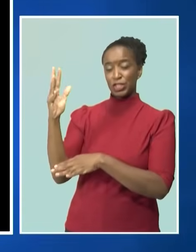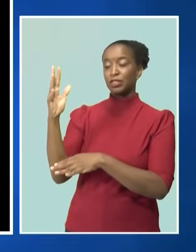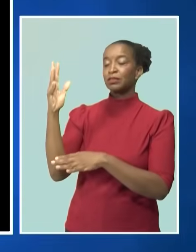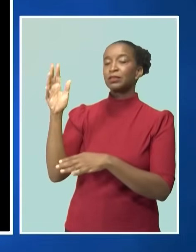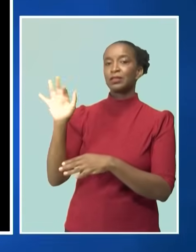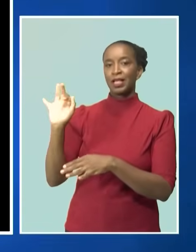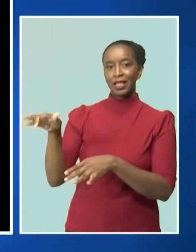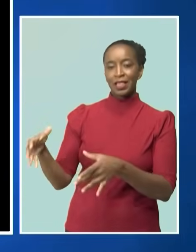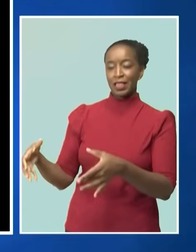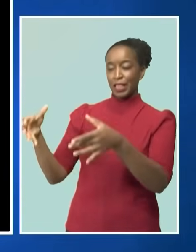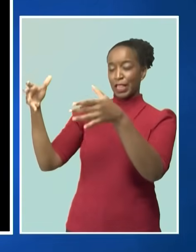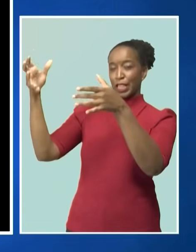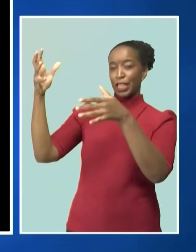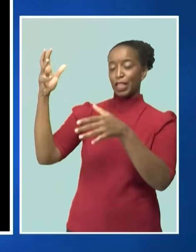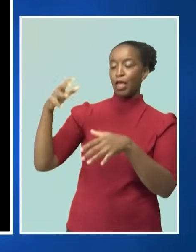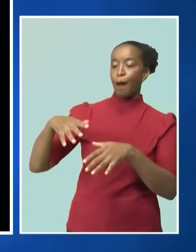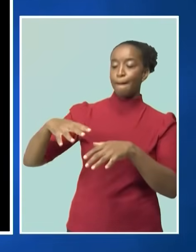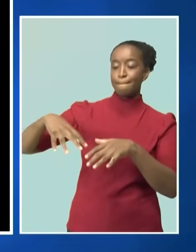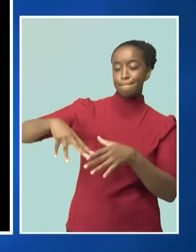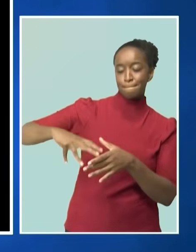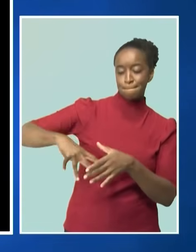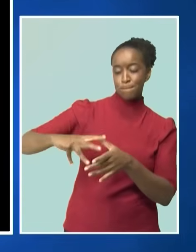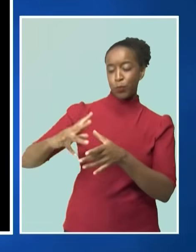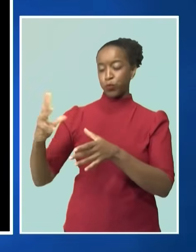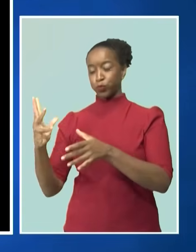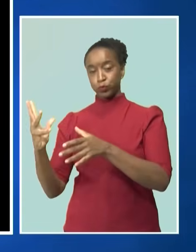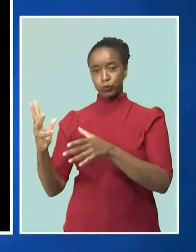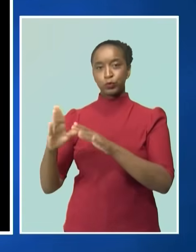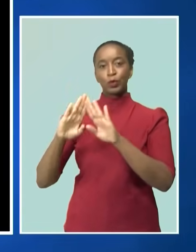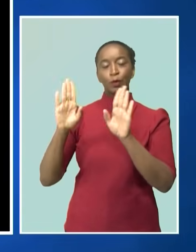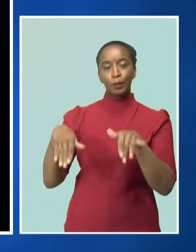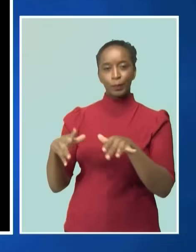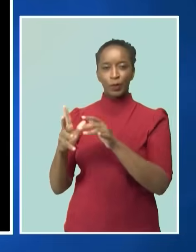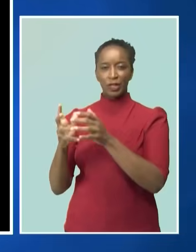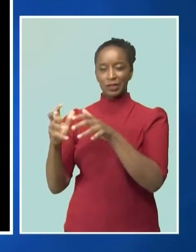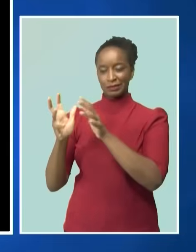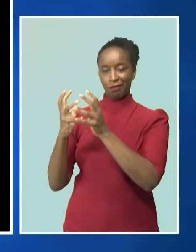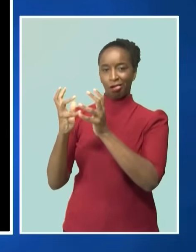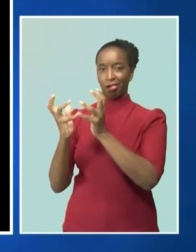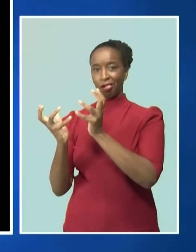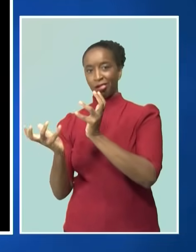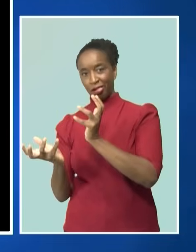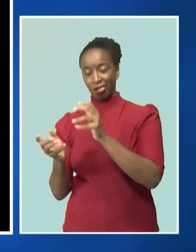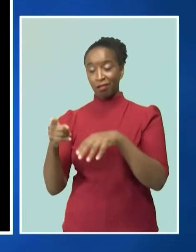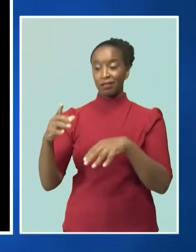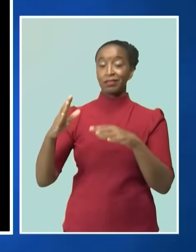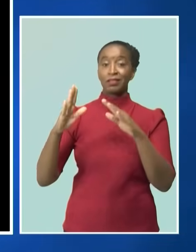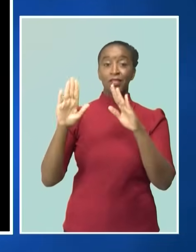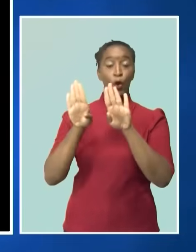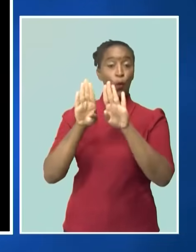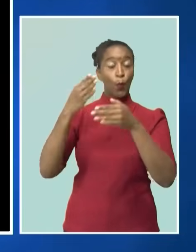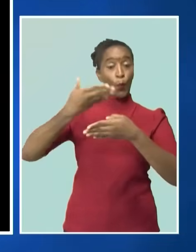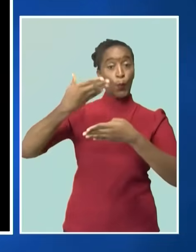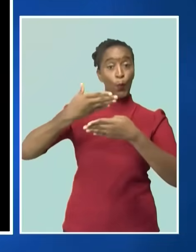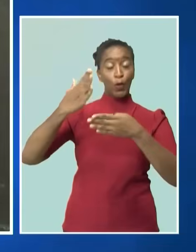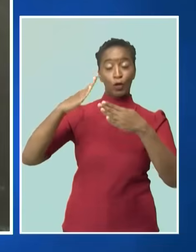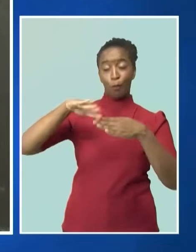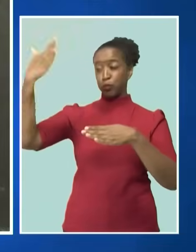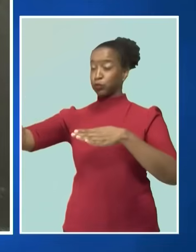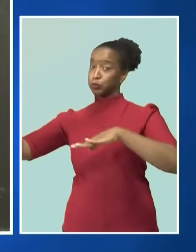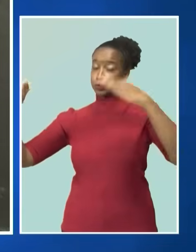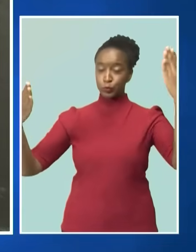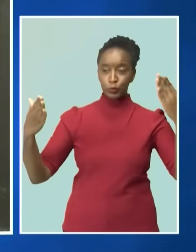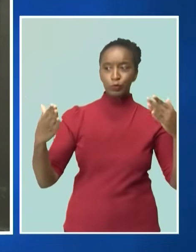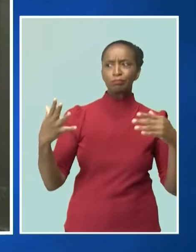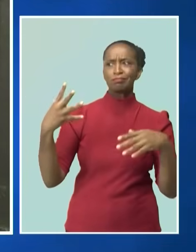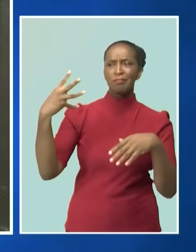section of the back of the house. The flaps in the windows disappeared and the debris started flying into the house. And